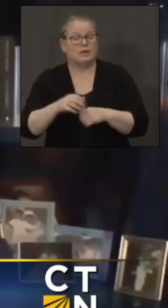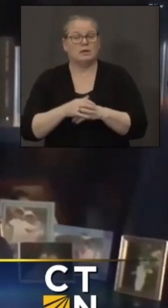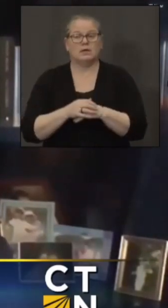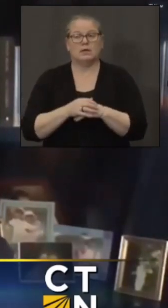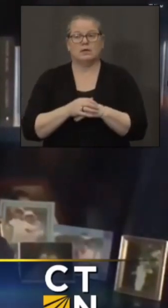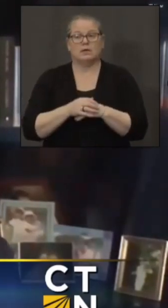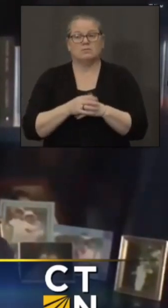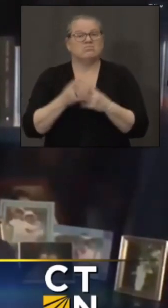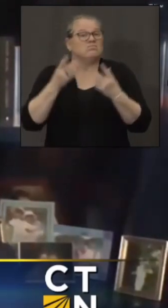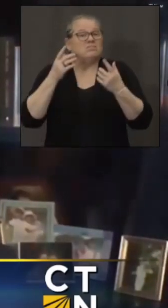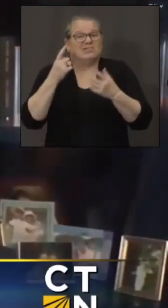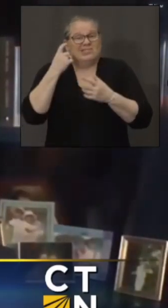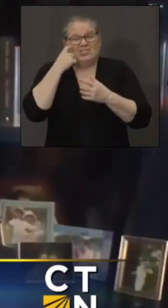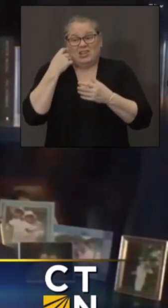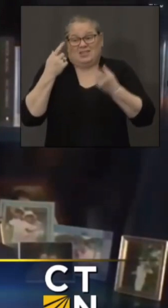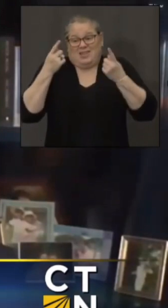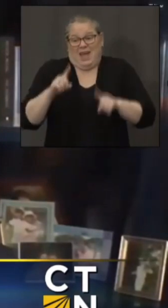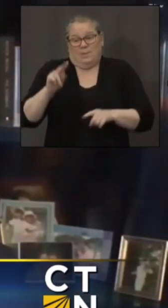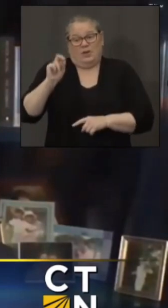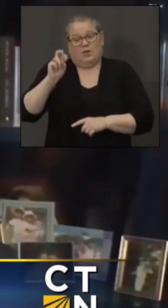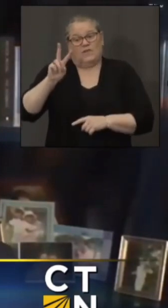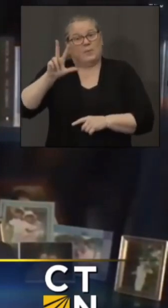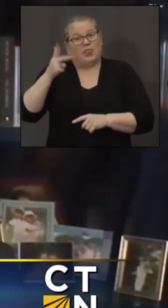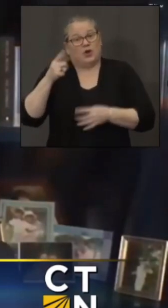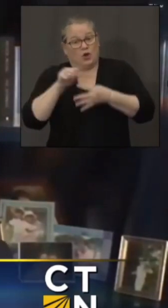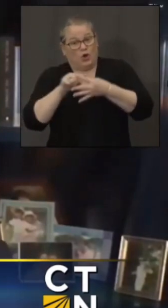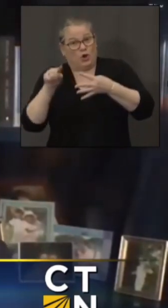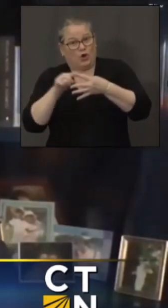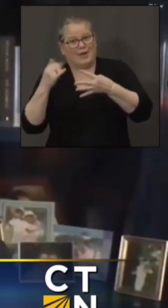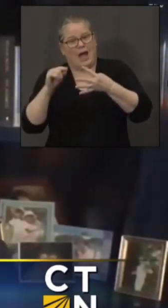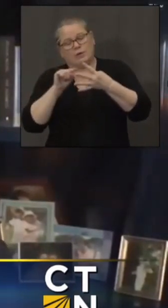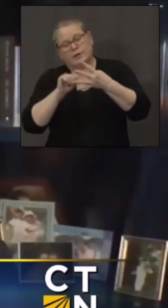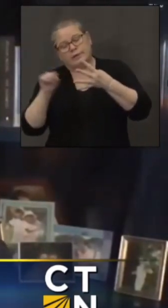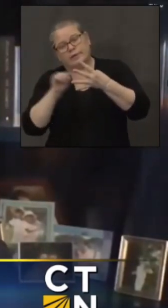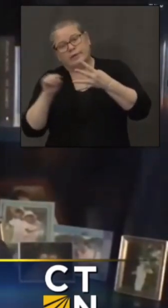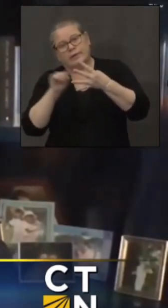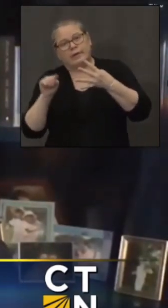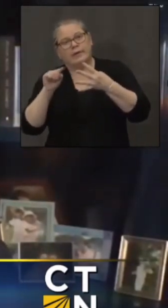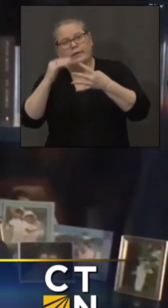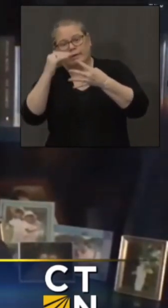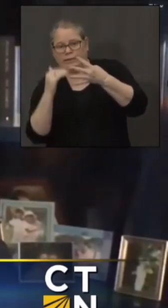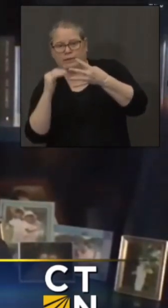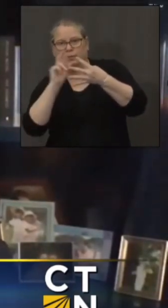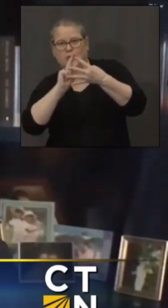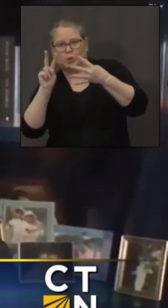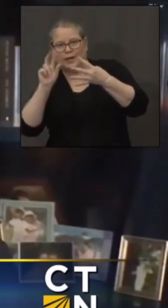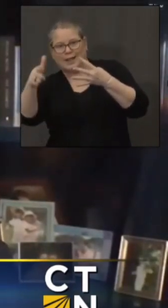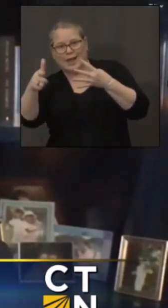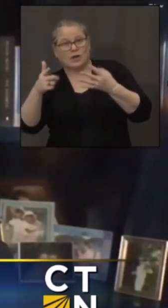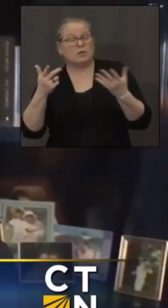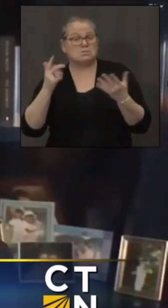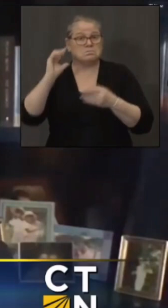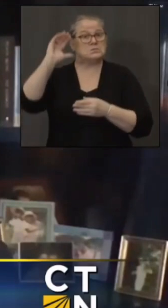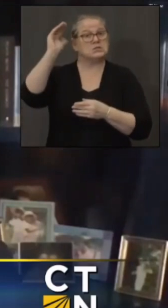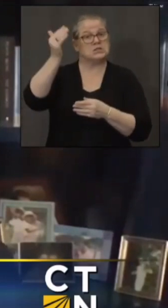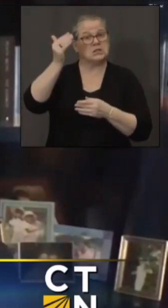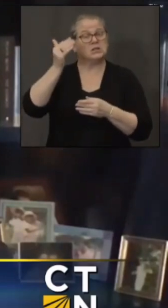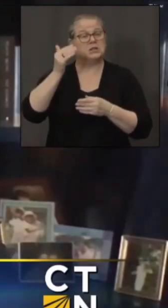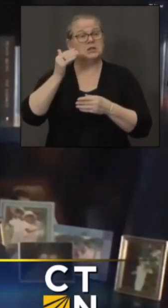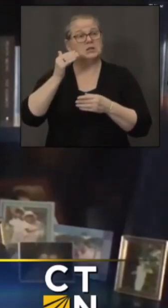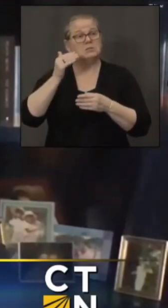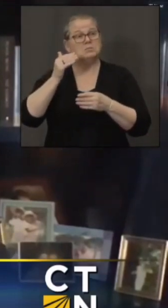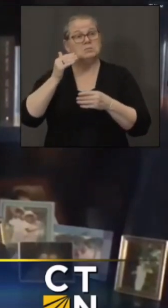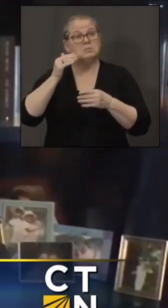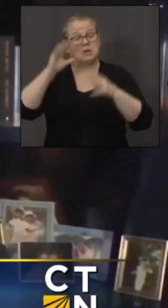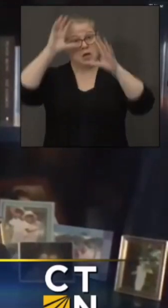It was November 3rd. Now it's a few weeks later. It seems to me that there's a slow transition of